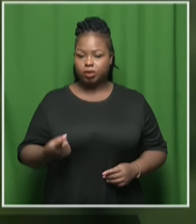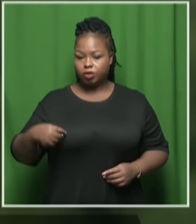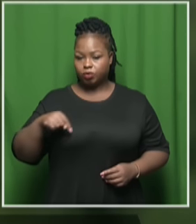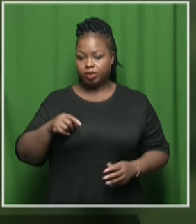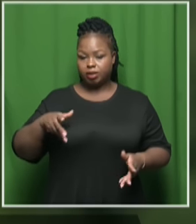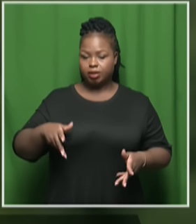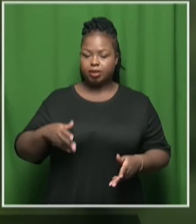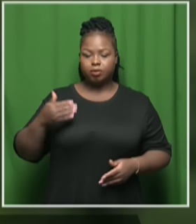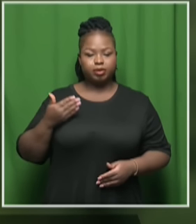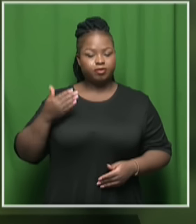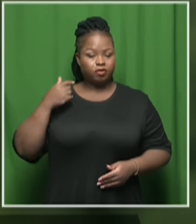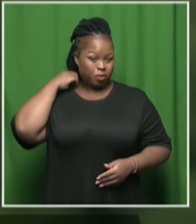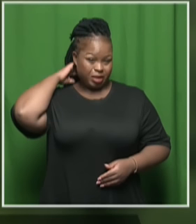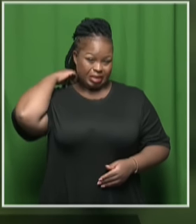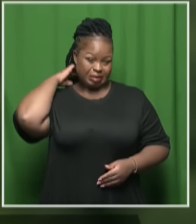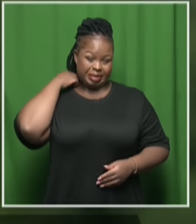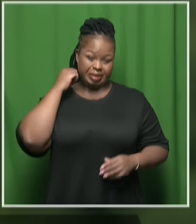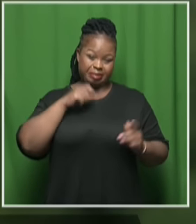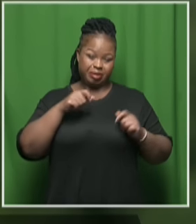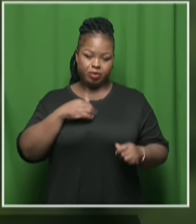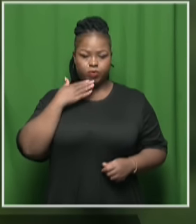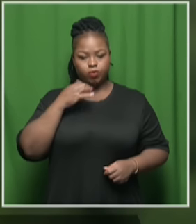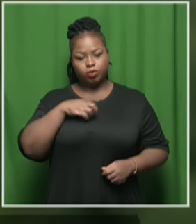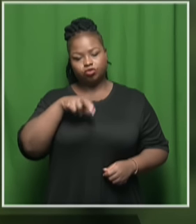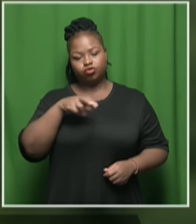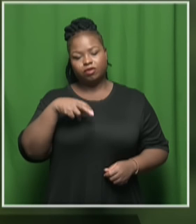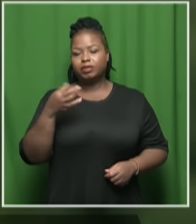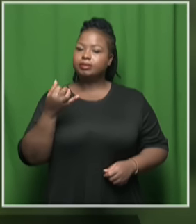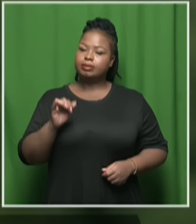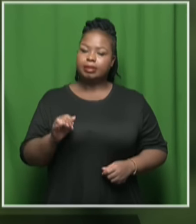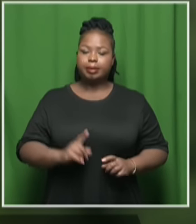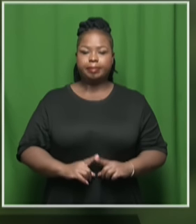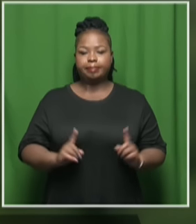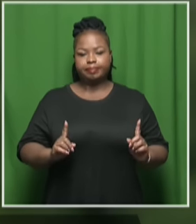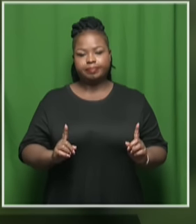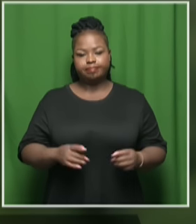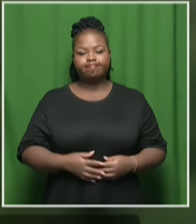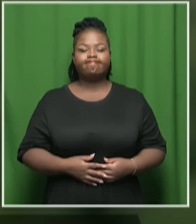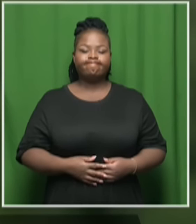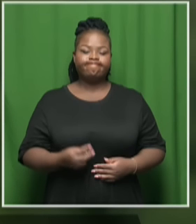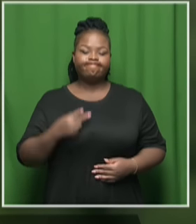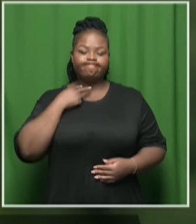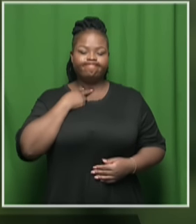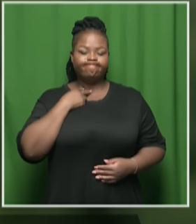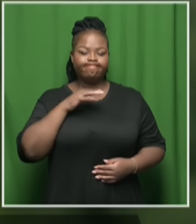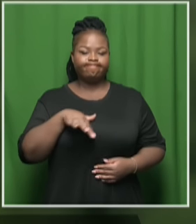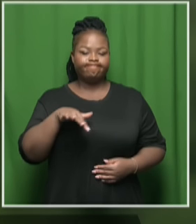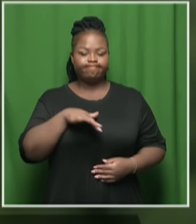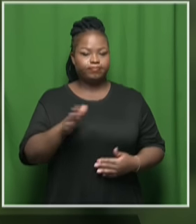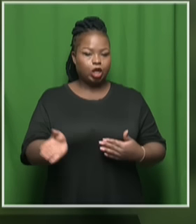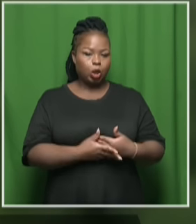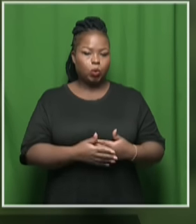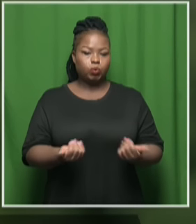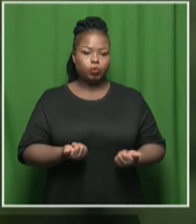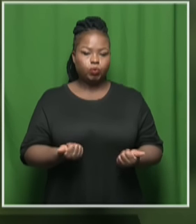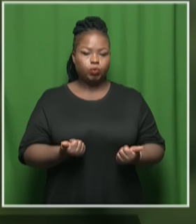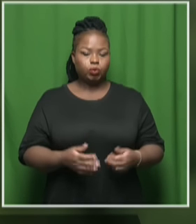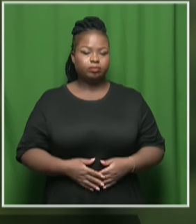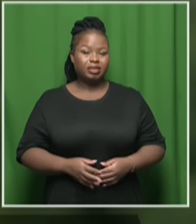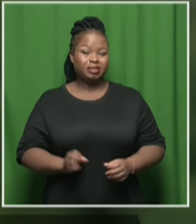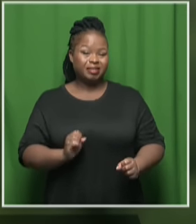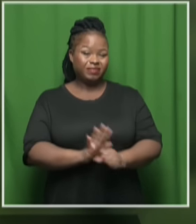the festive season, we still had, people traveling and whatnot. But it is unfortunate. Those sites are affected, which has a